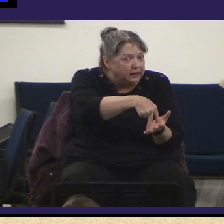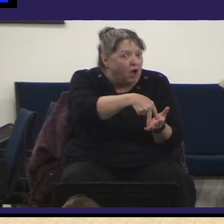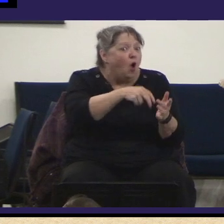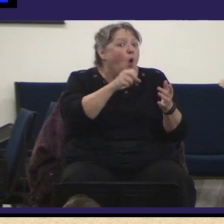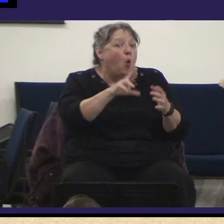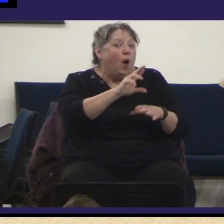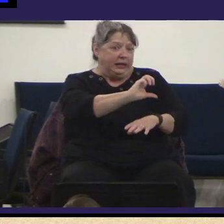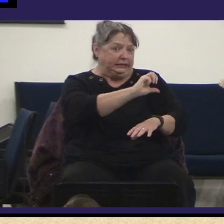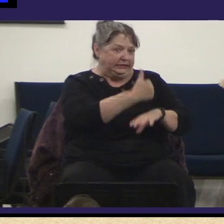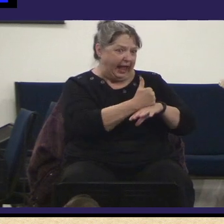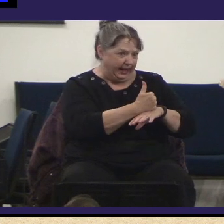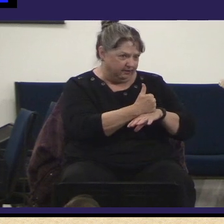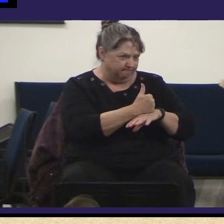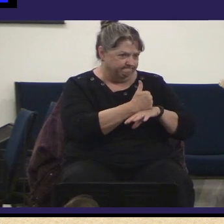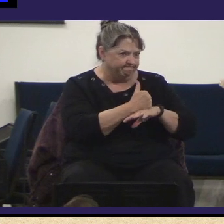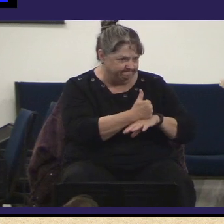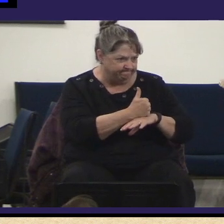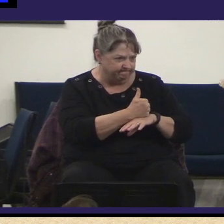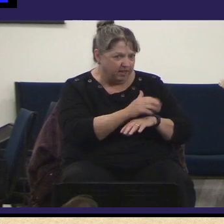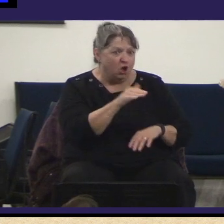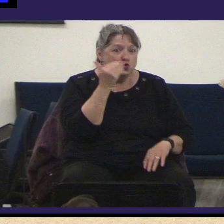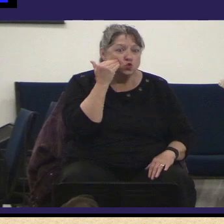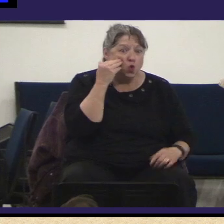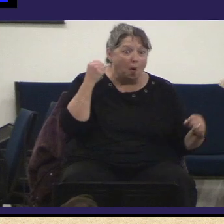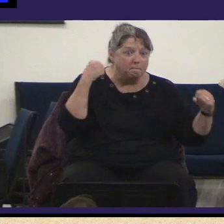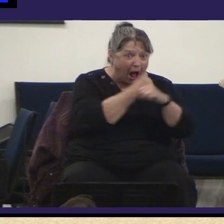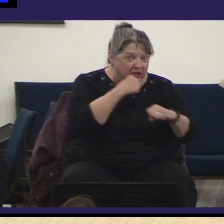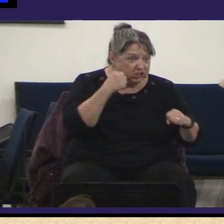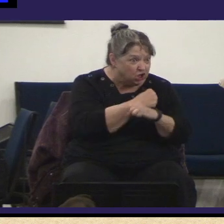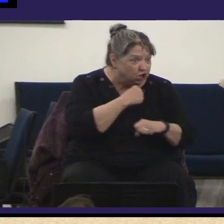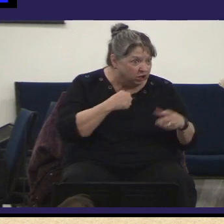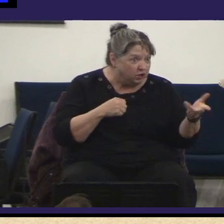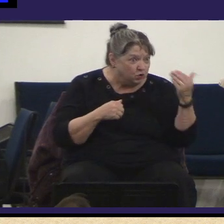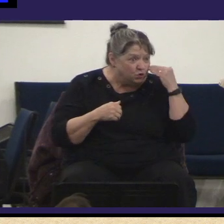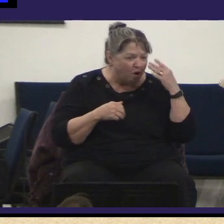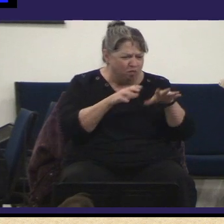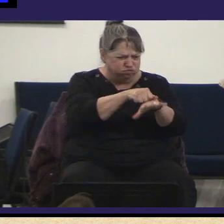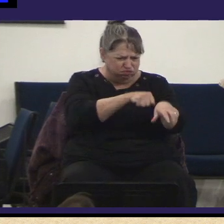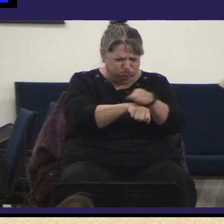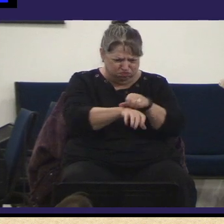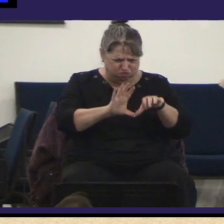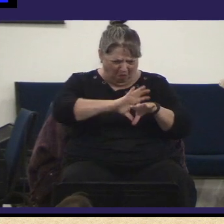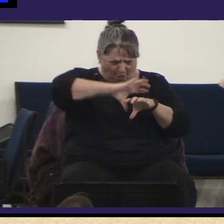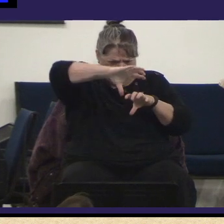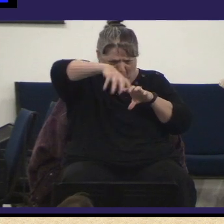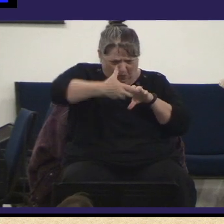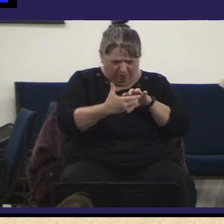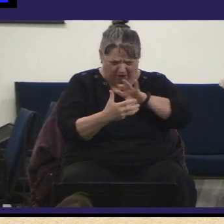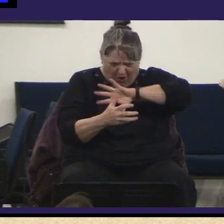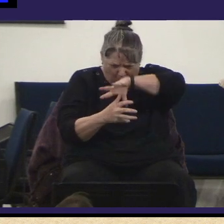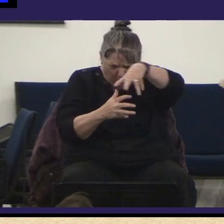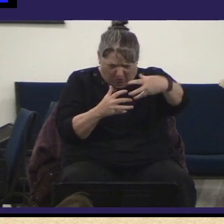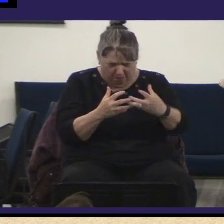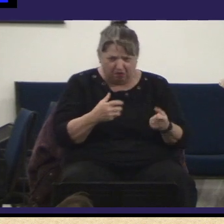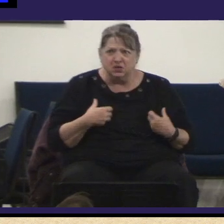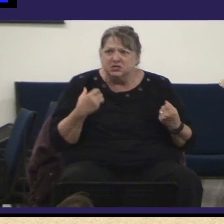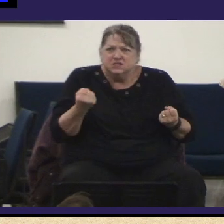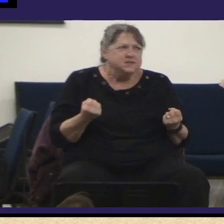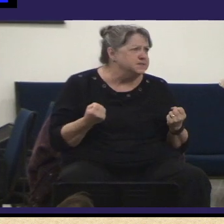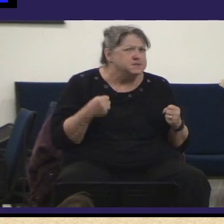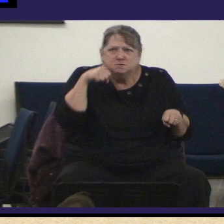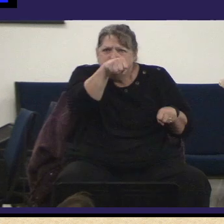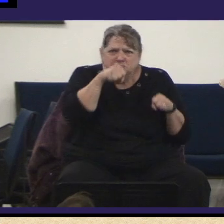The boxer goes into the ring and he's prepared for this fight. He's done everything he needed to do to stand and to fight and to